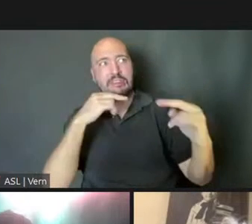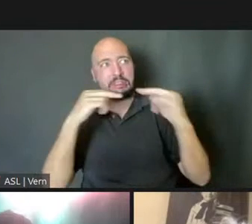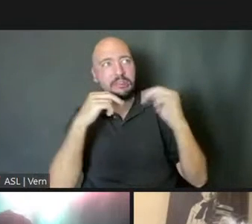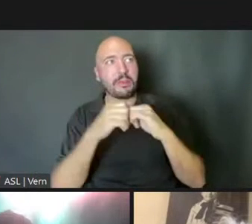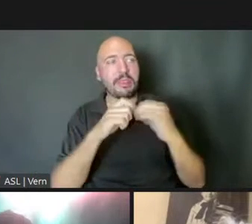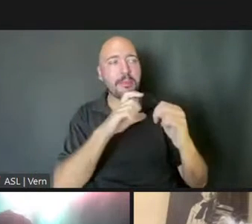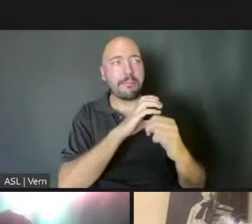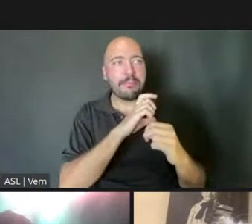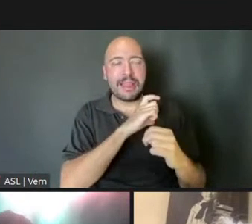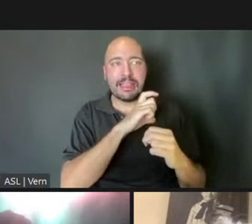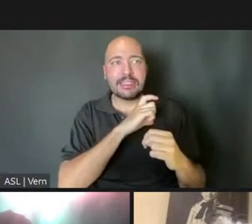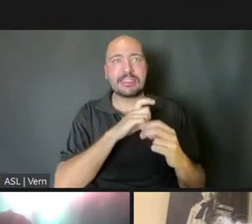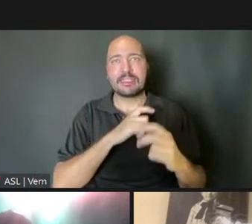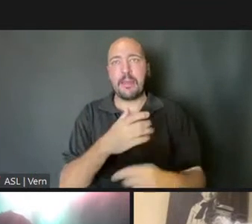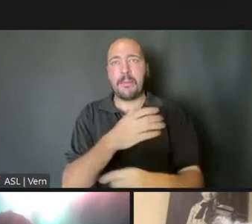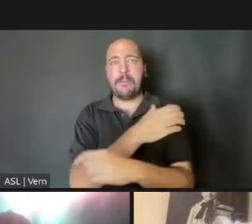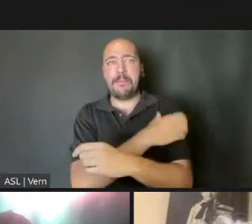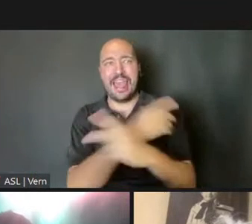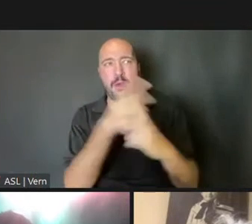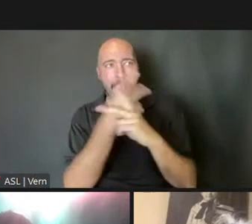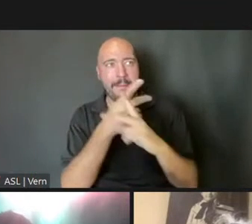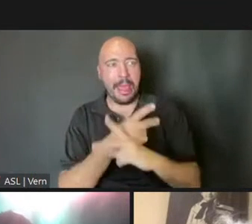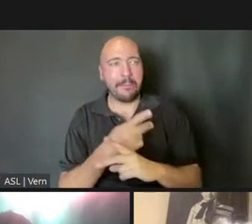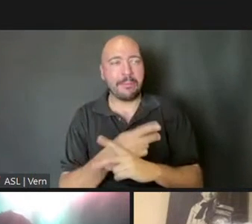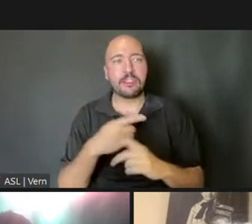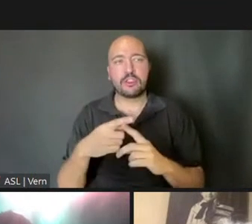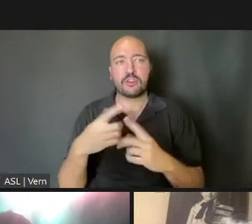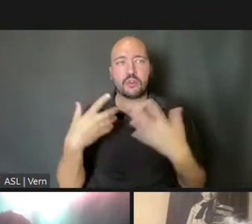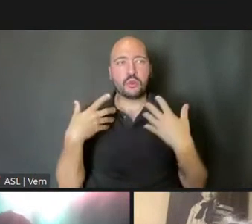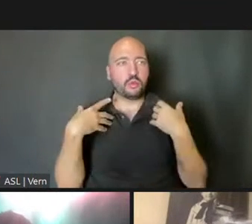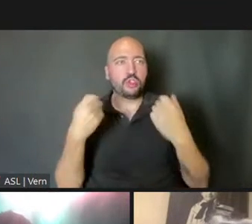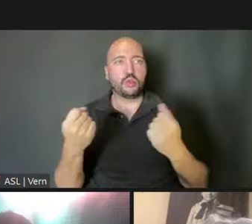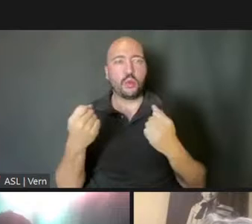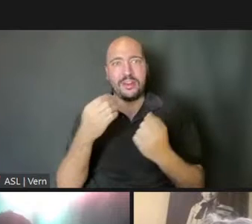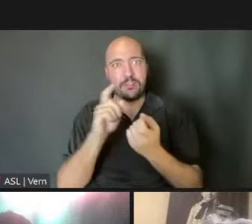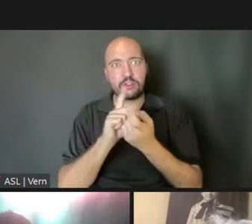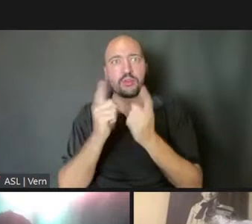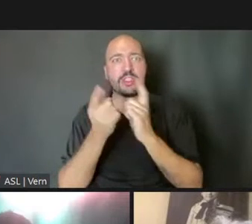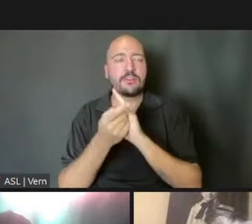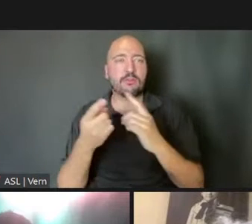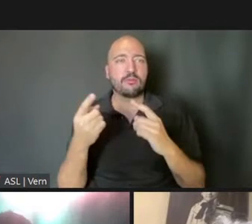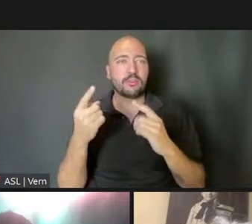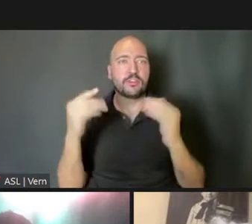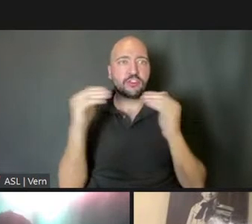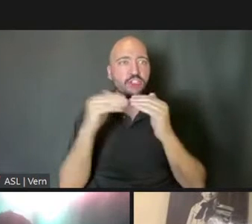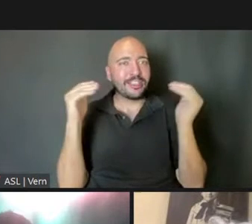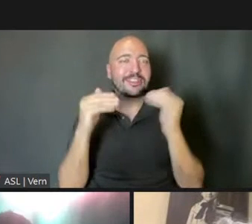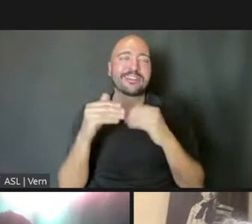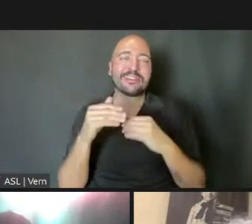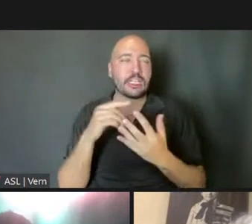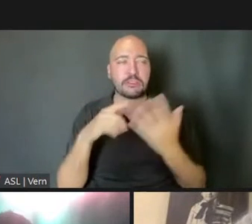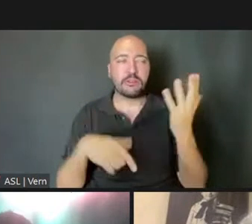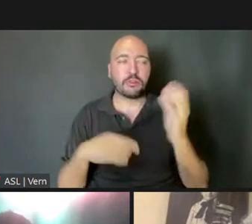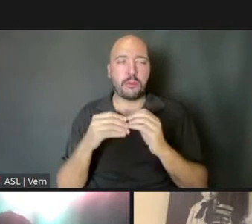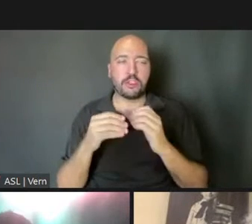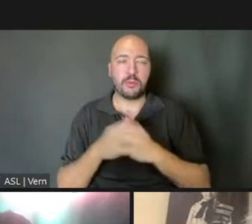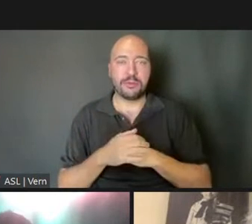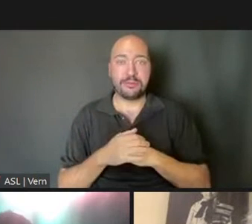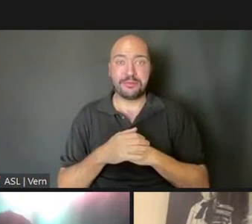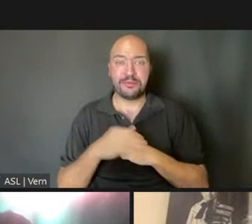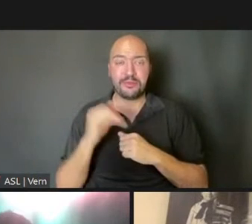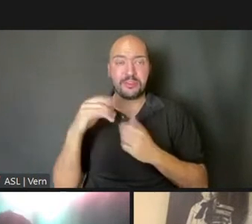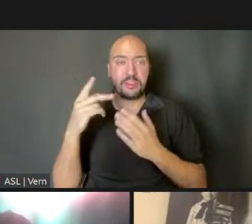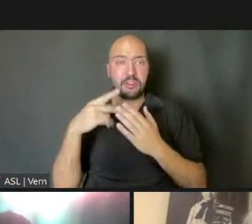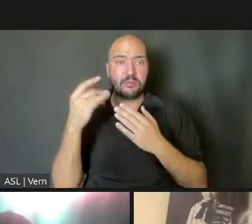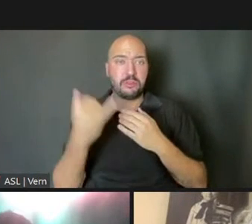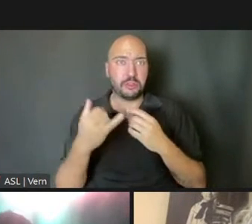negotiation, power mapping, restorative and transformative justice, and so much more. The project